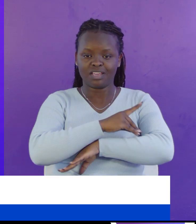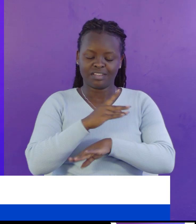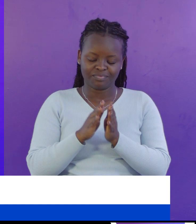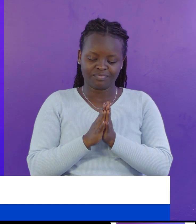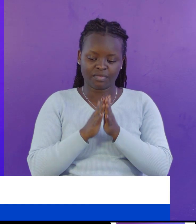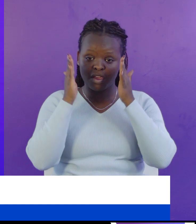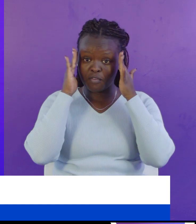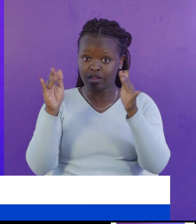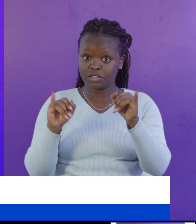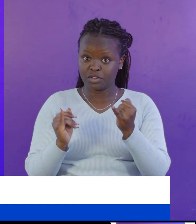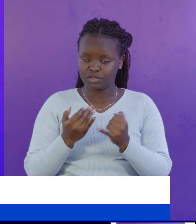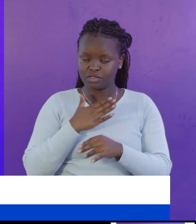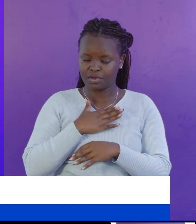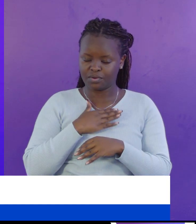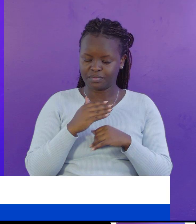tonight,